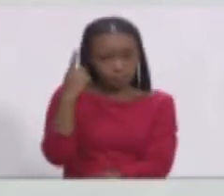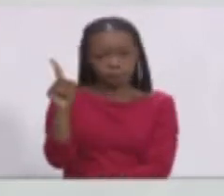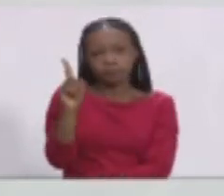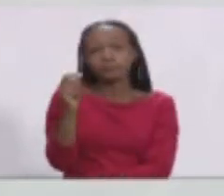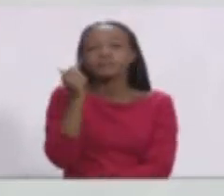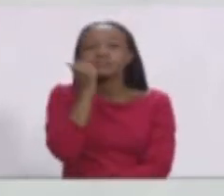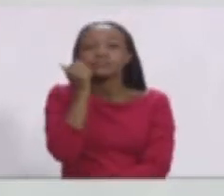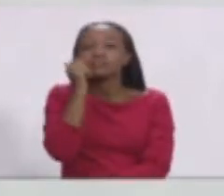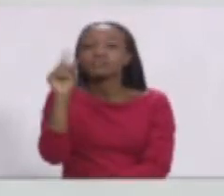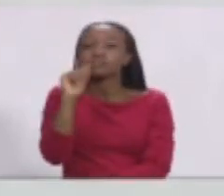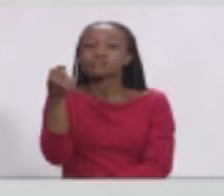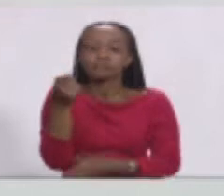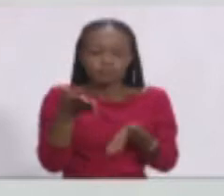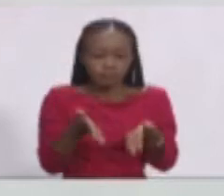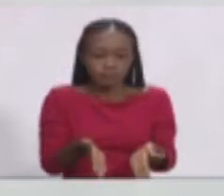in Kenya.